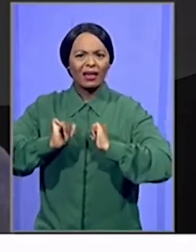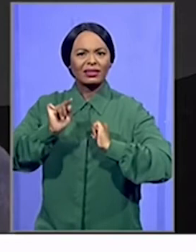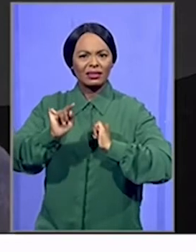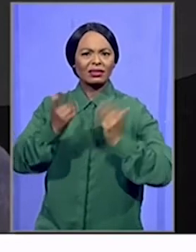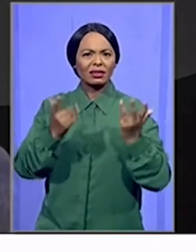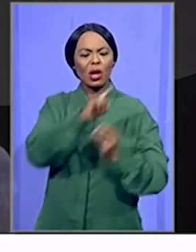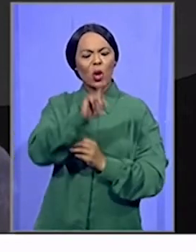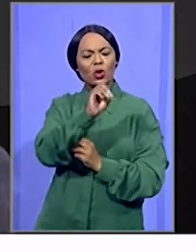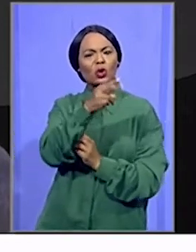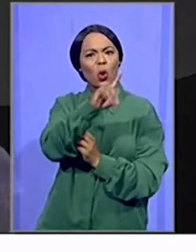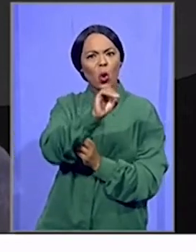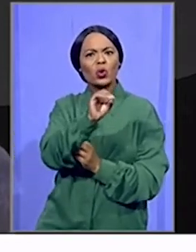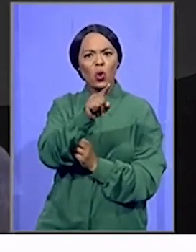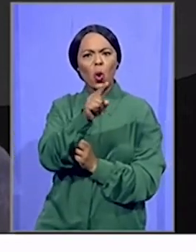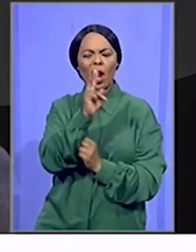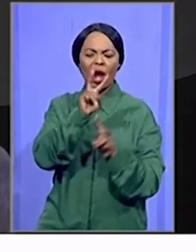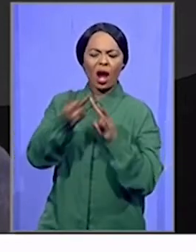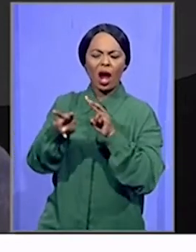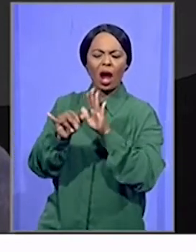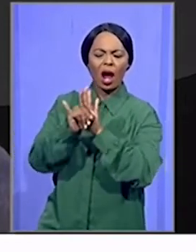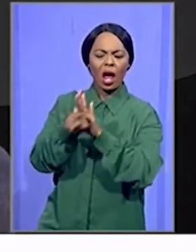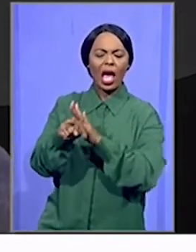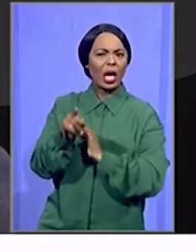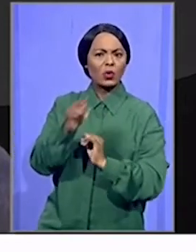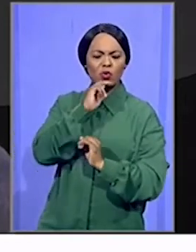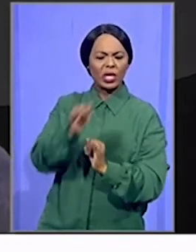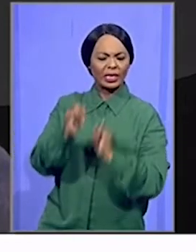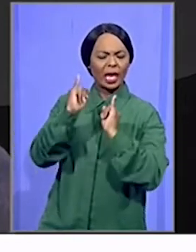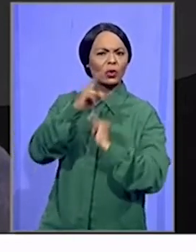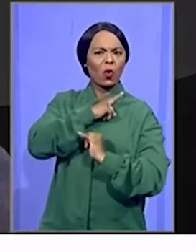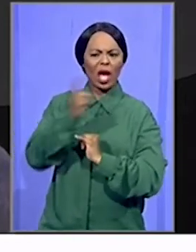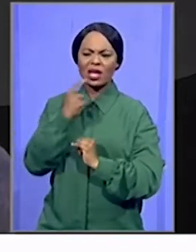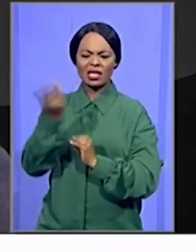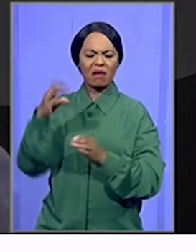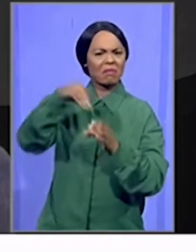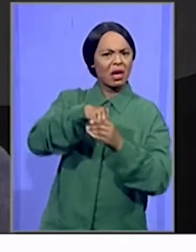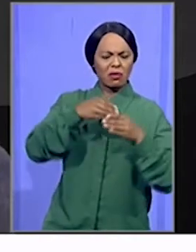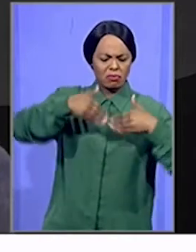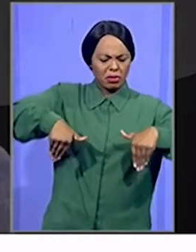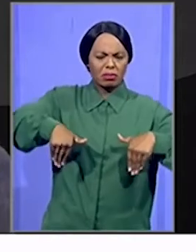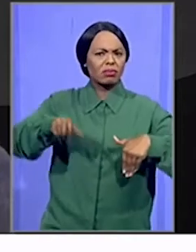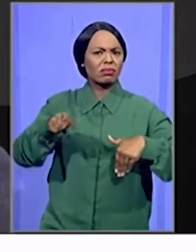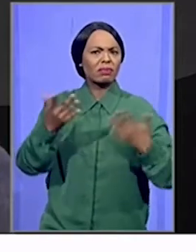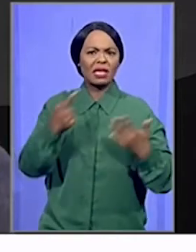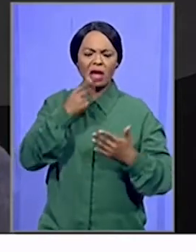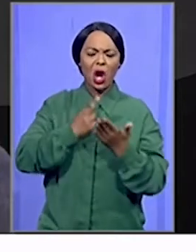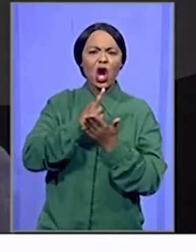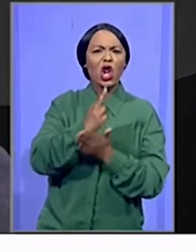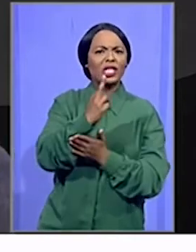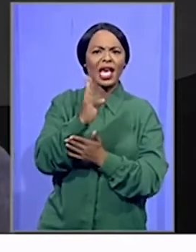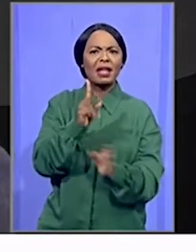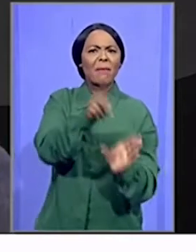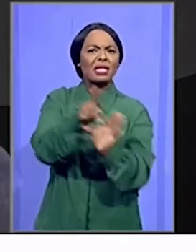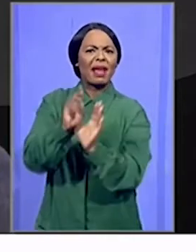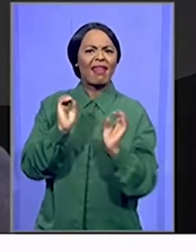sees it, is quite serious because it actually says that not getting involved and saying that I'm innocent, that he didn't participate,